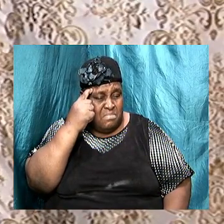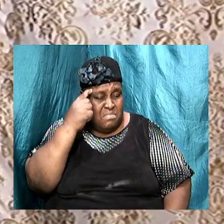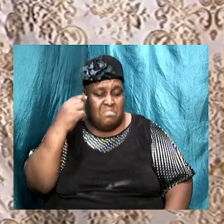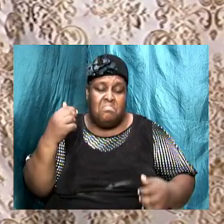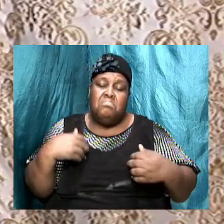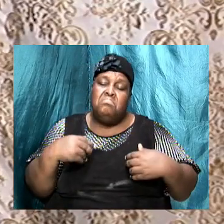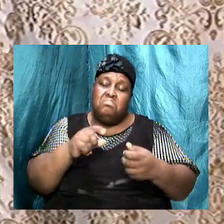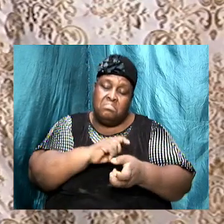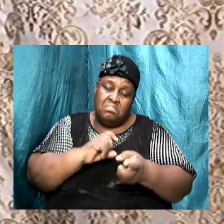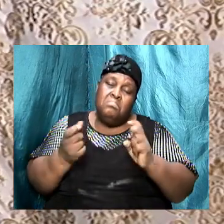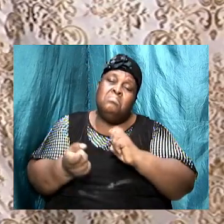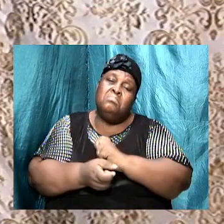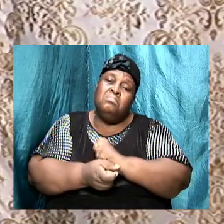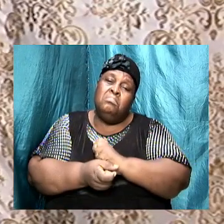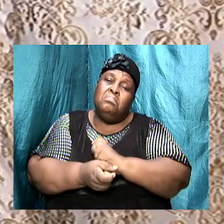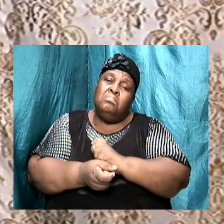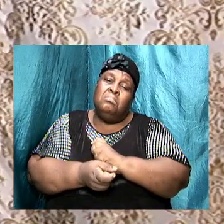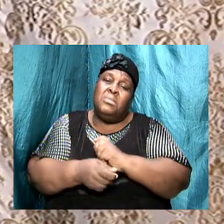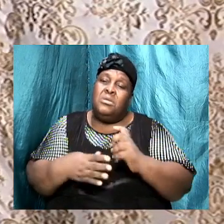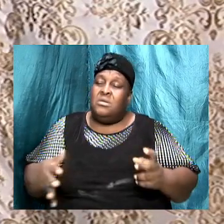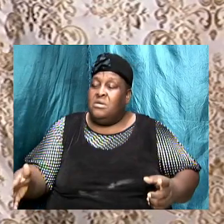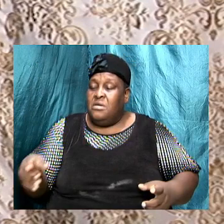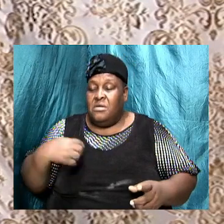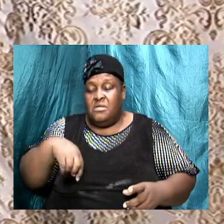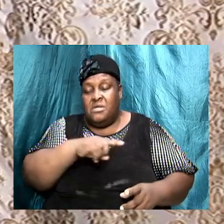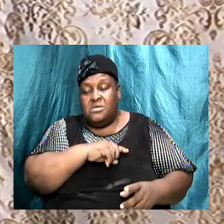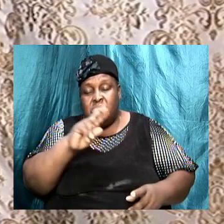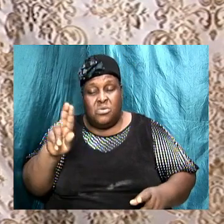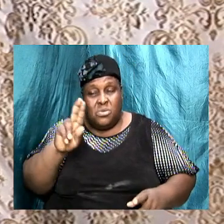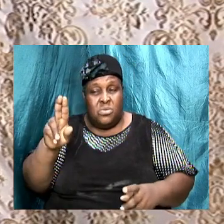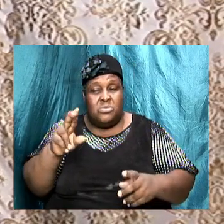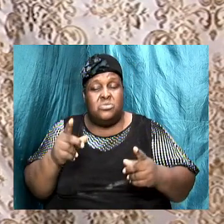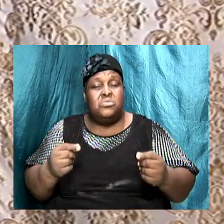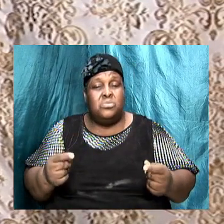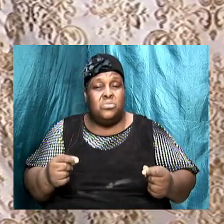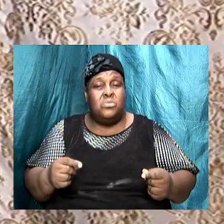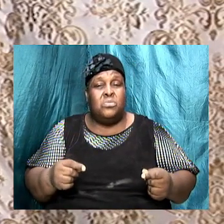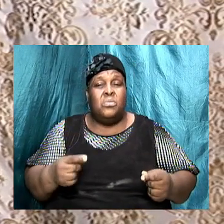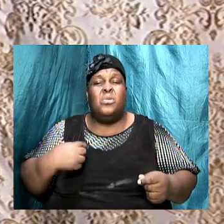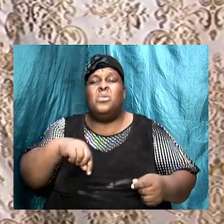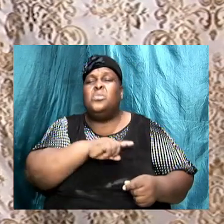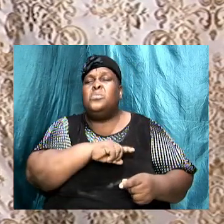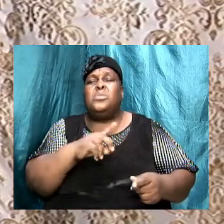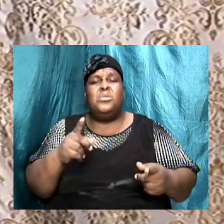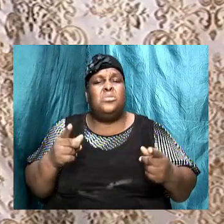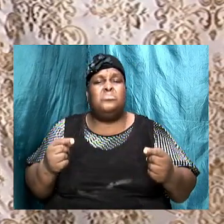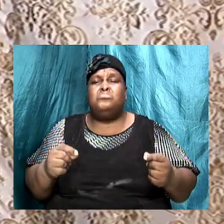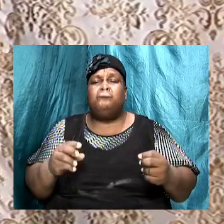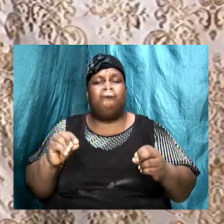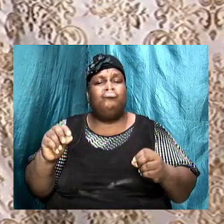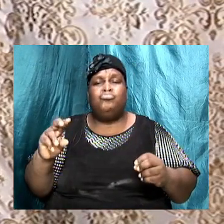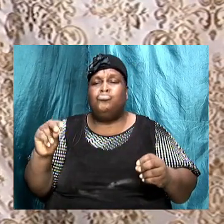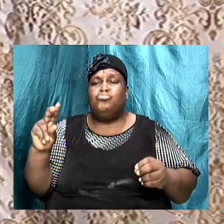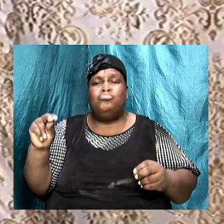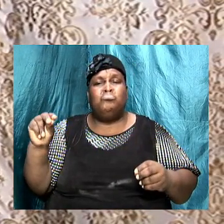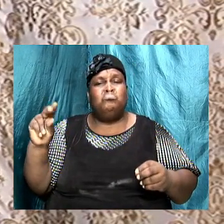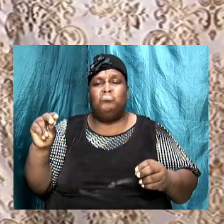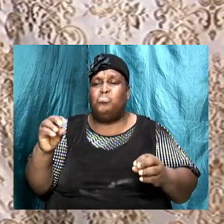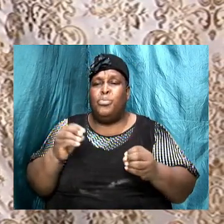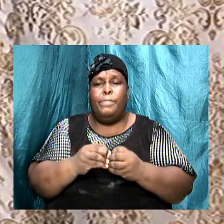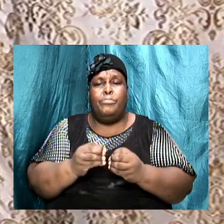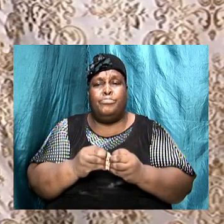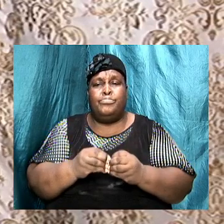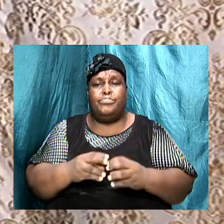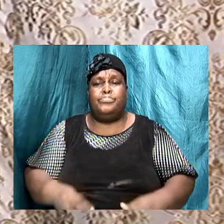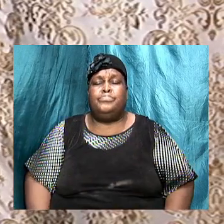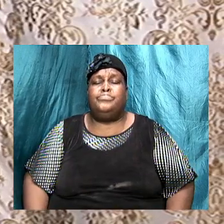have changed. And the things that we used to do, we do them no more.